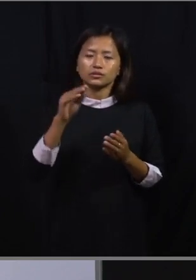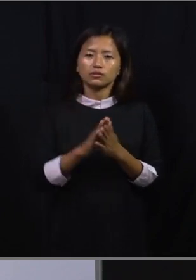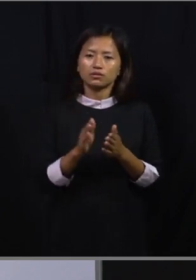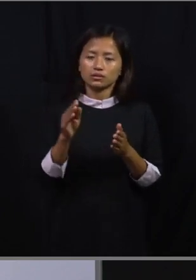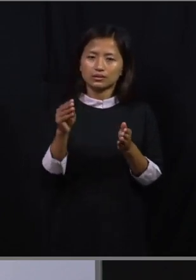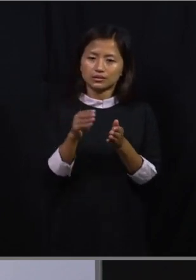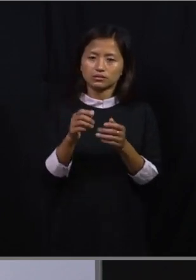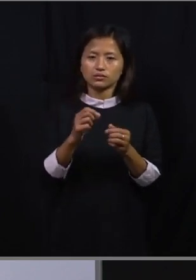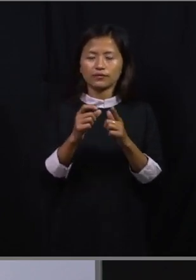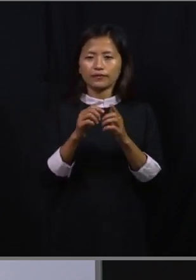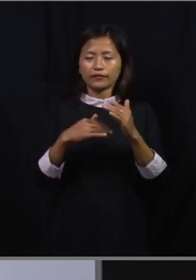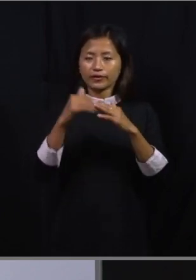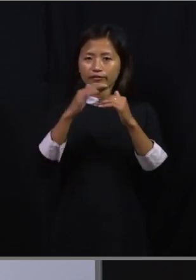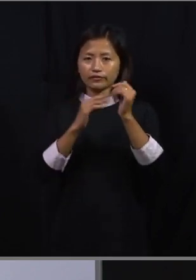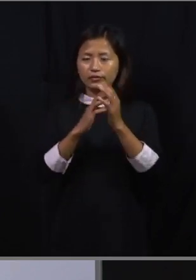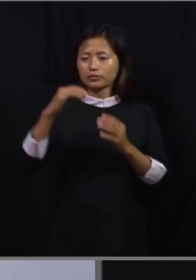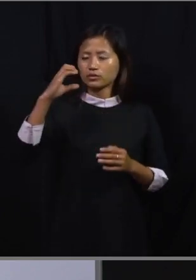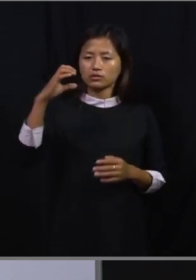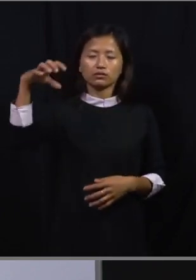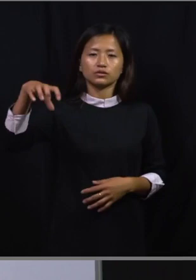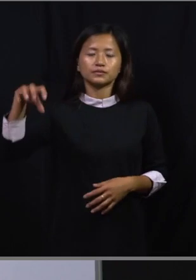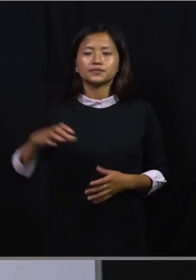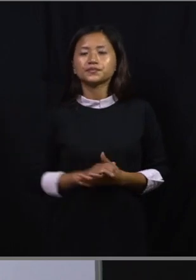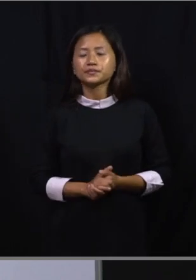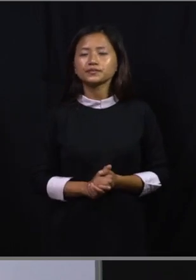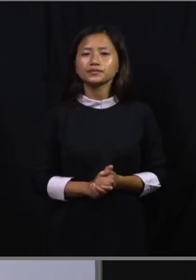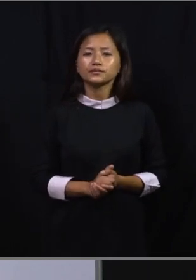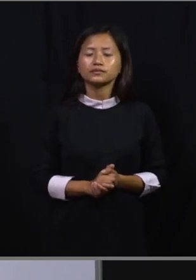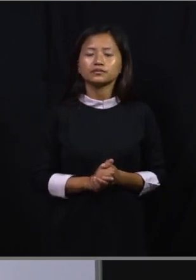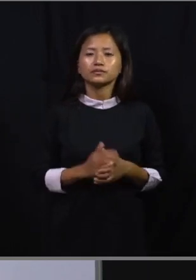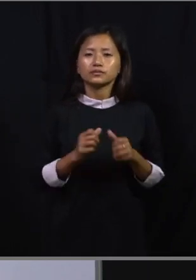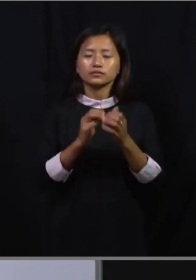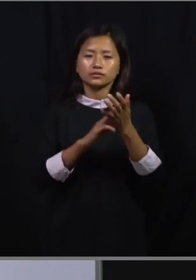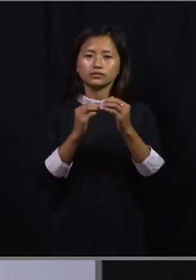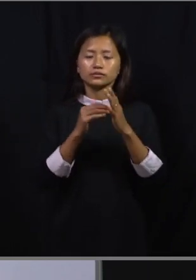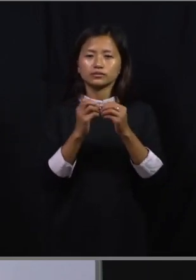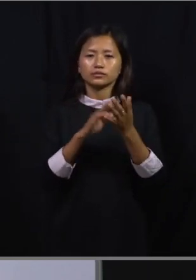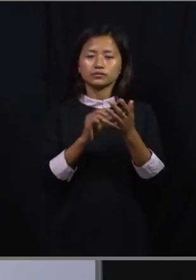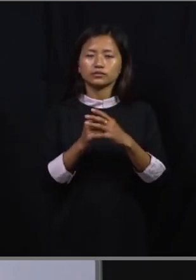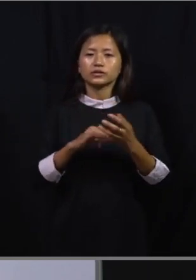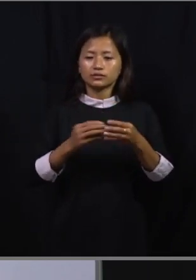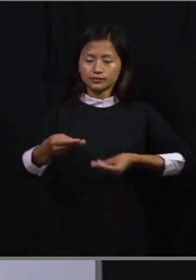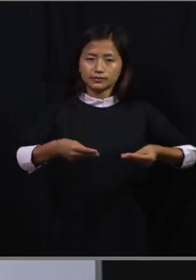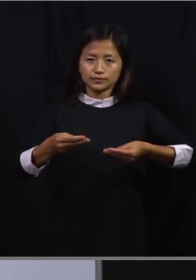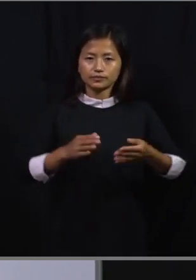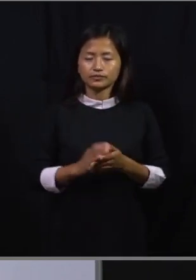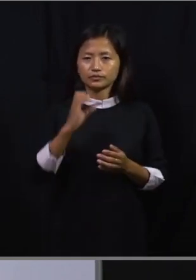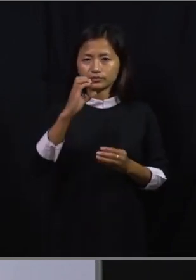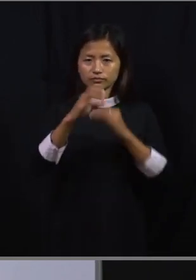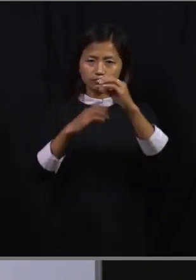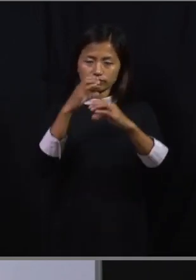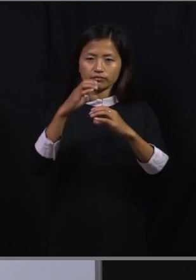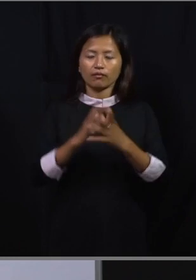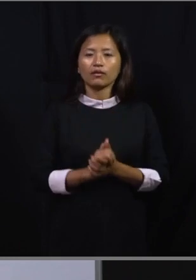least developed countries. For example, the MNCs, we can give Amazon. This is a business company, and